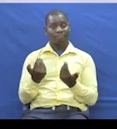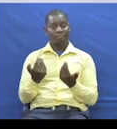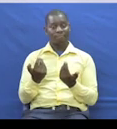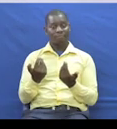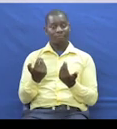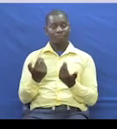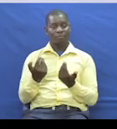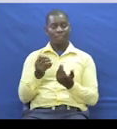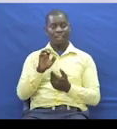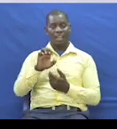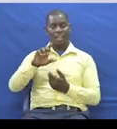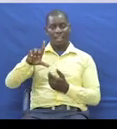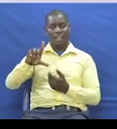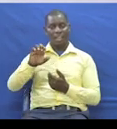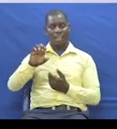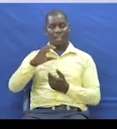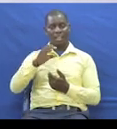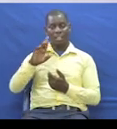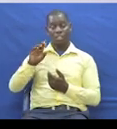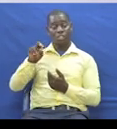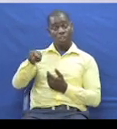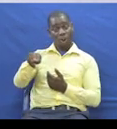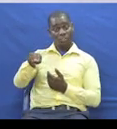of electrons.